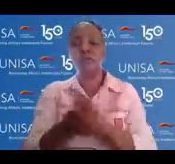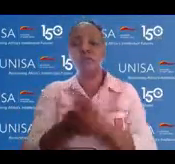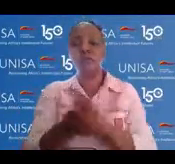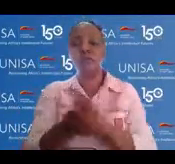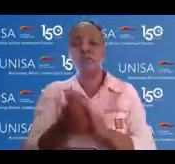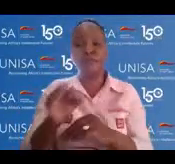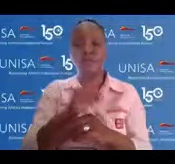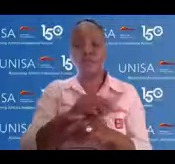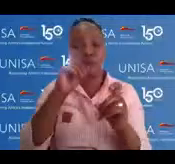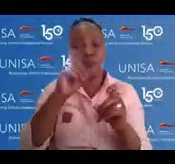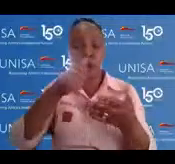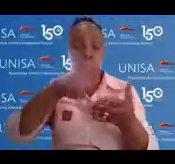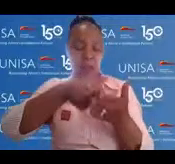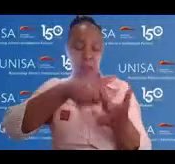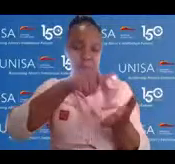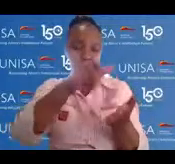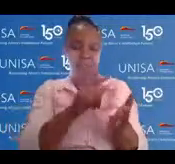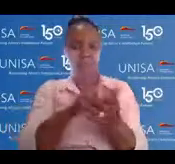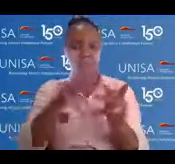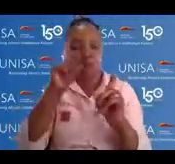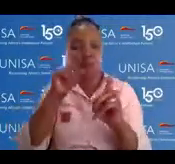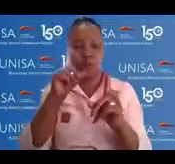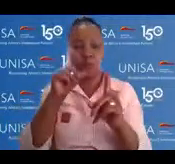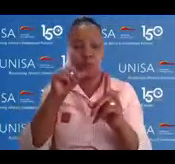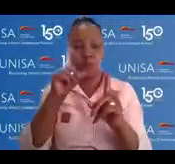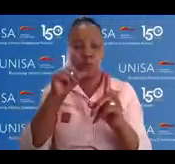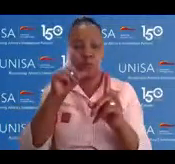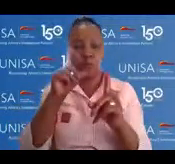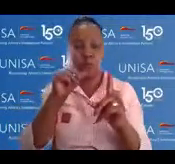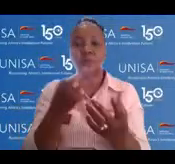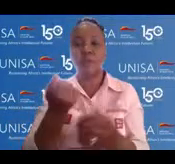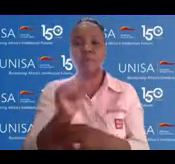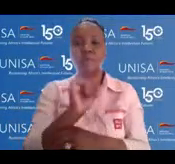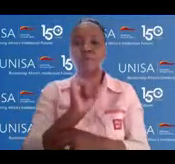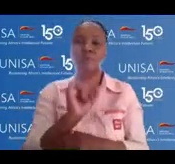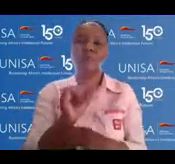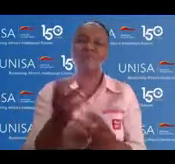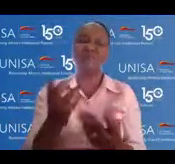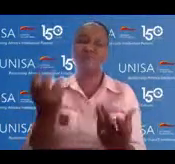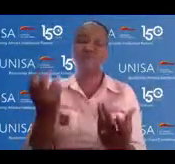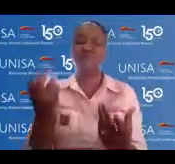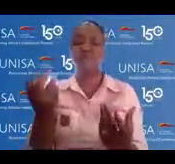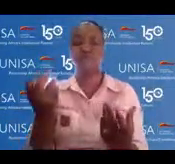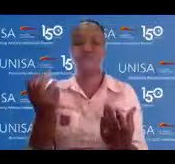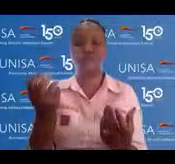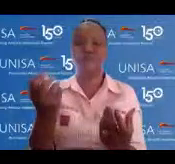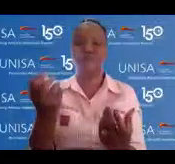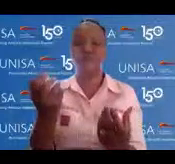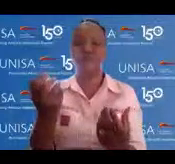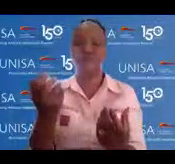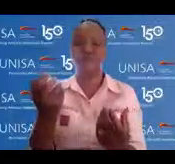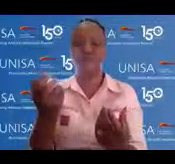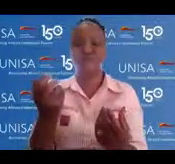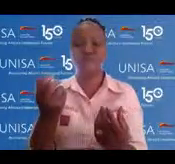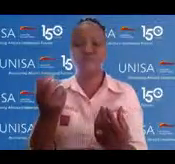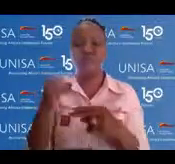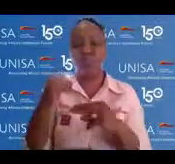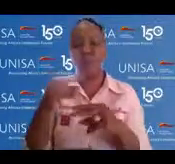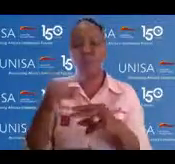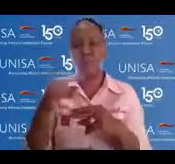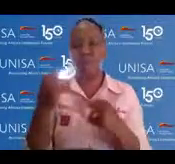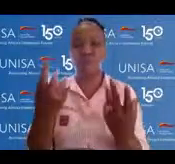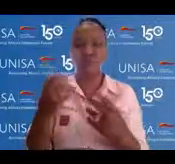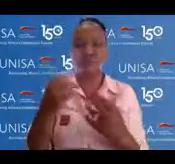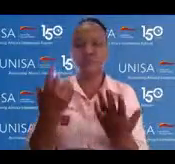photos, where you need to have your shot a medium shot, and you must look straight